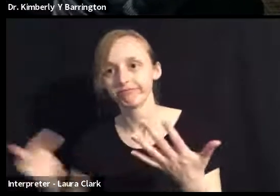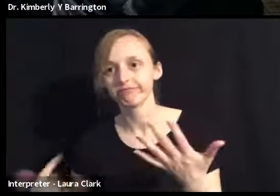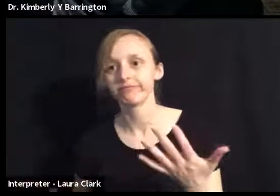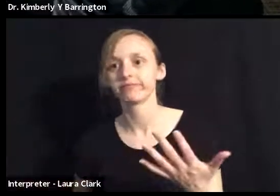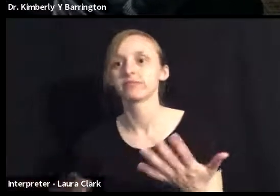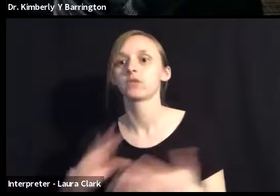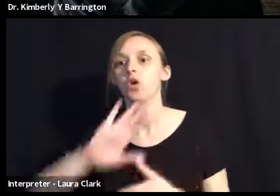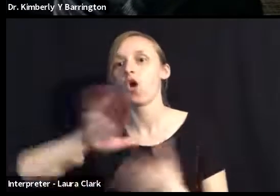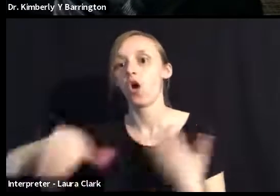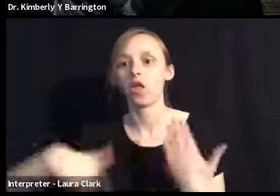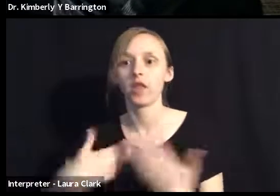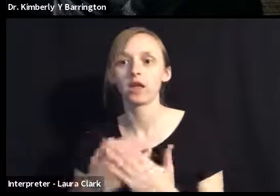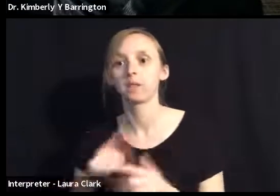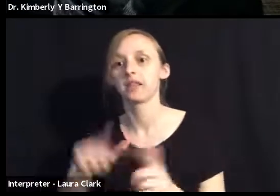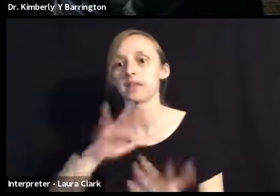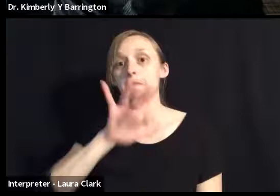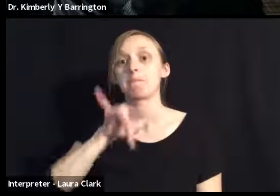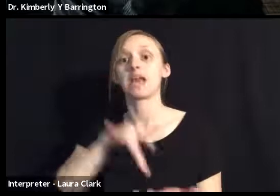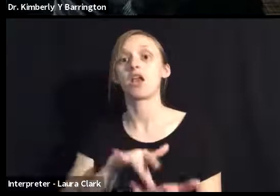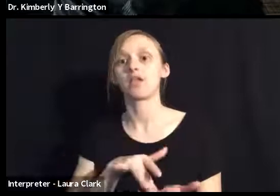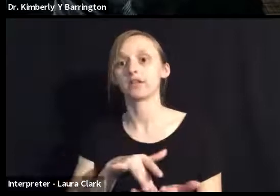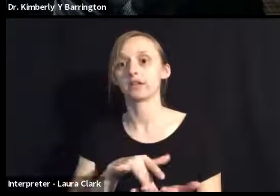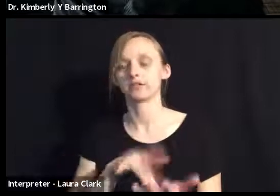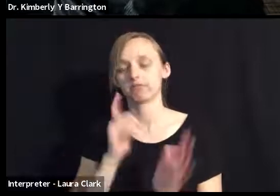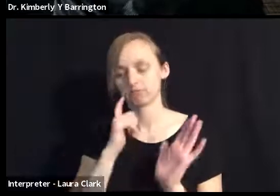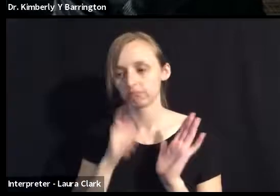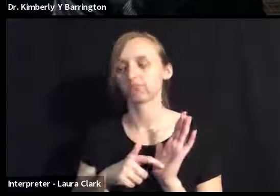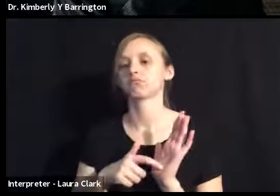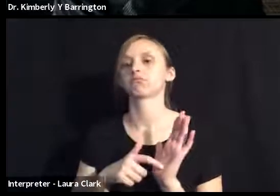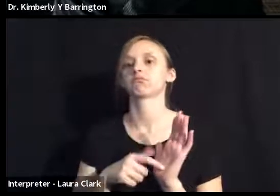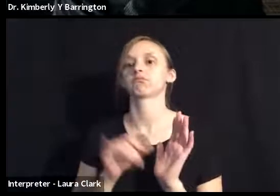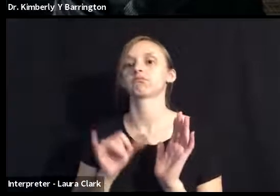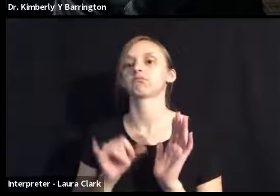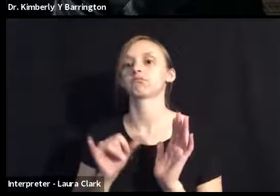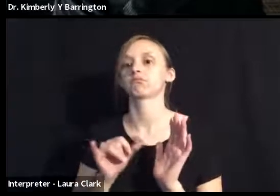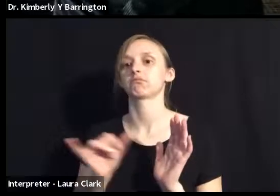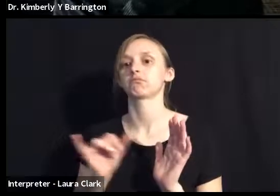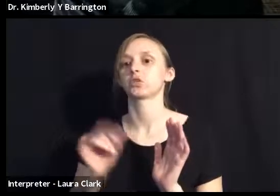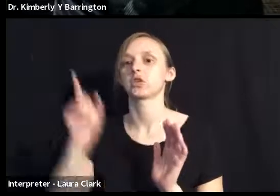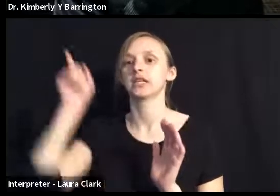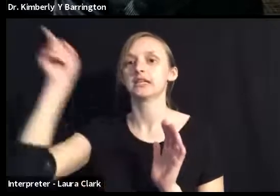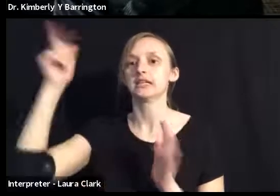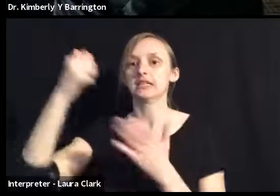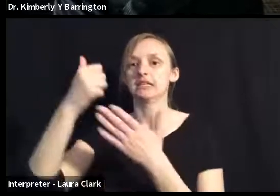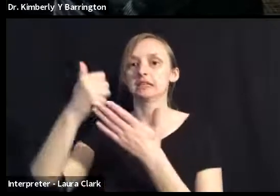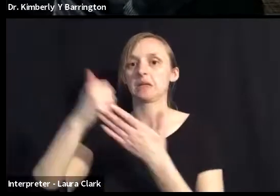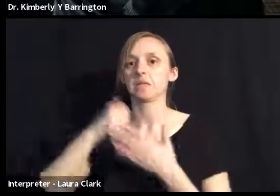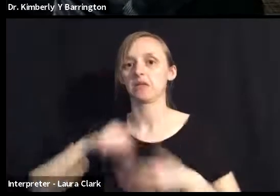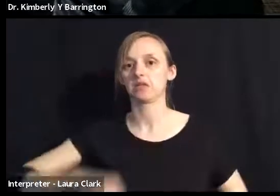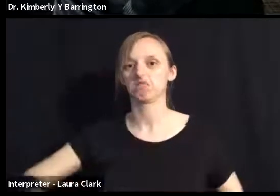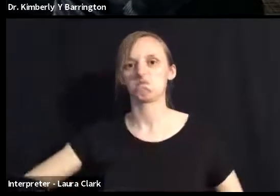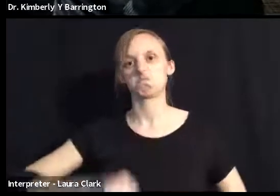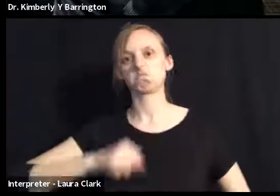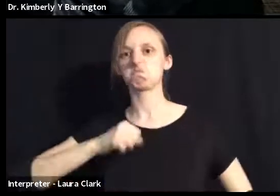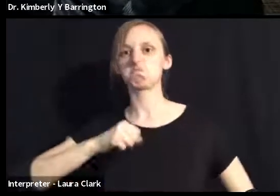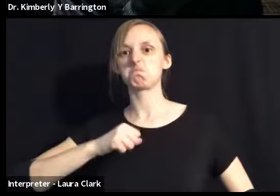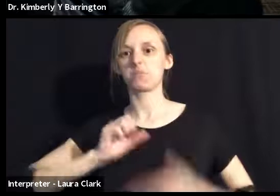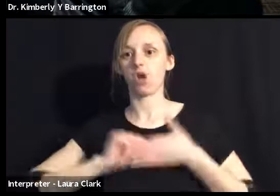of that. But in the middle of this process, I realized that he was the God that was stripping me of pride. I was very